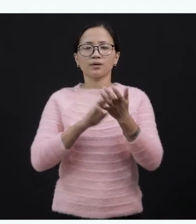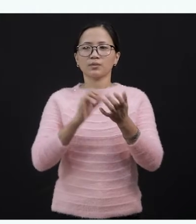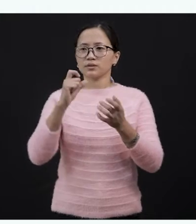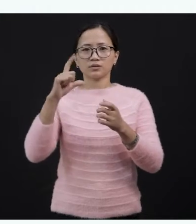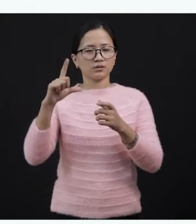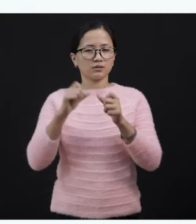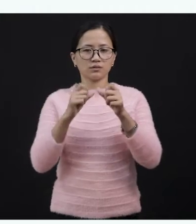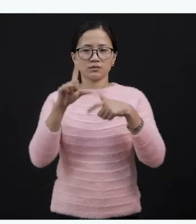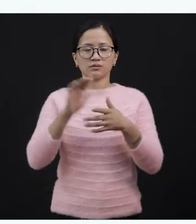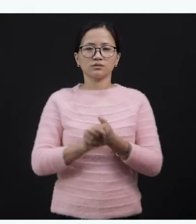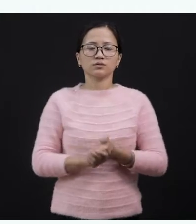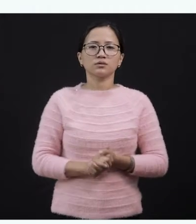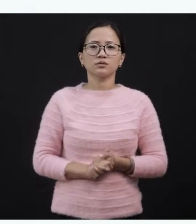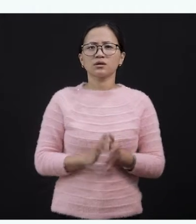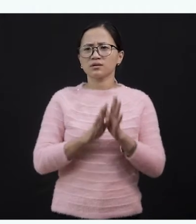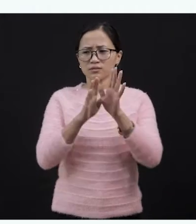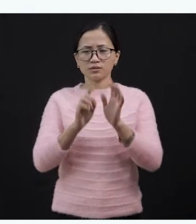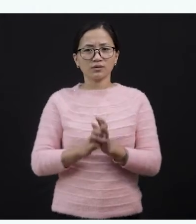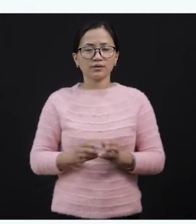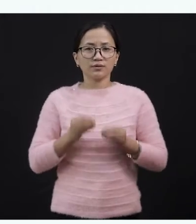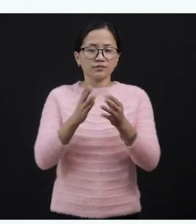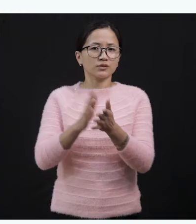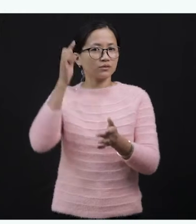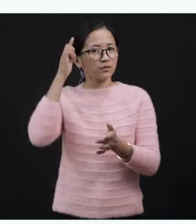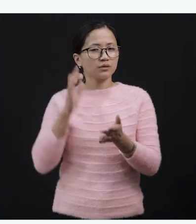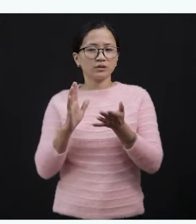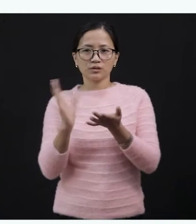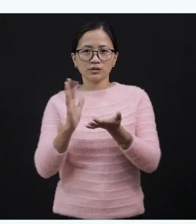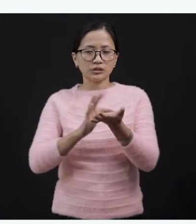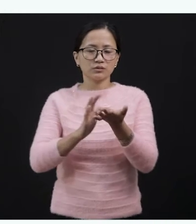bodies, they cast their shadows on another bodies,